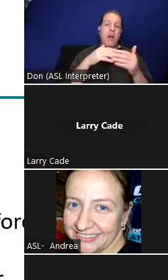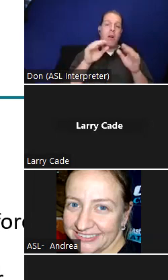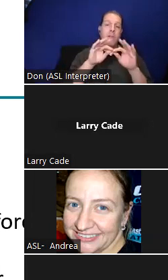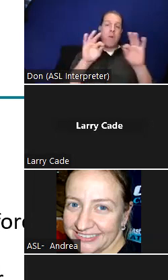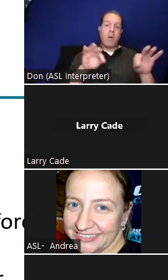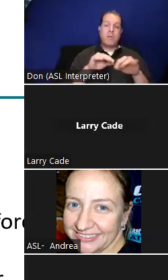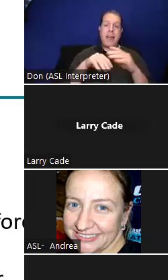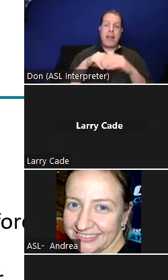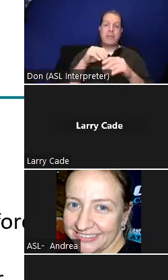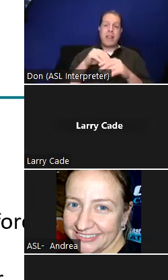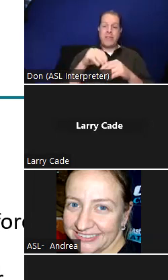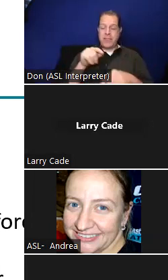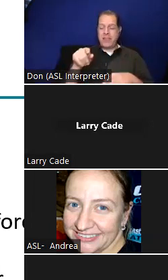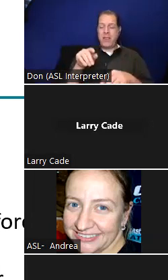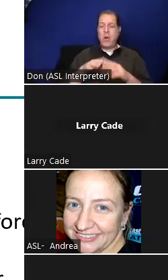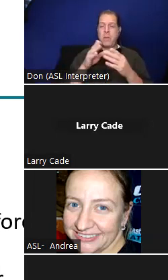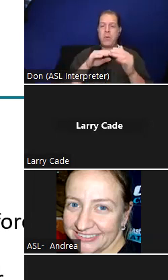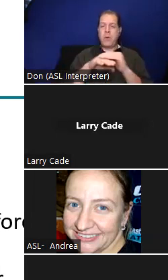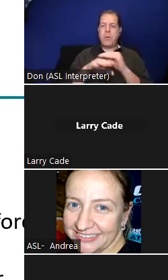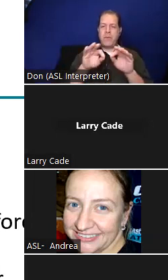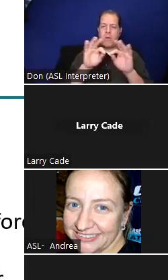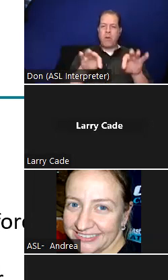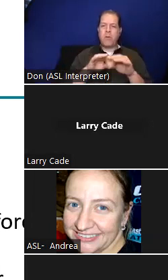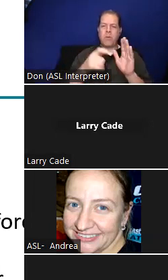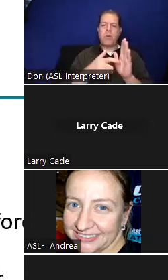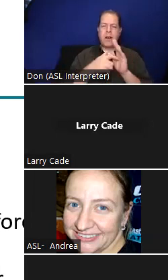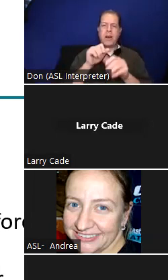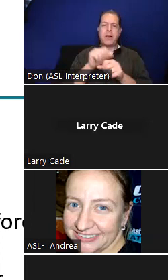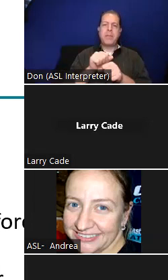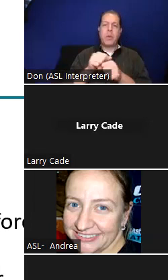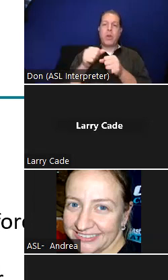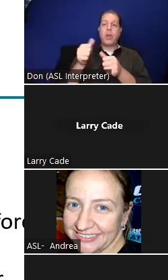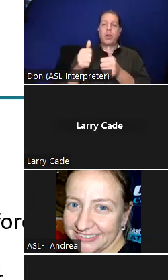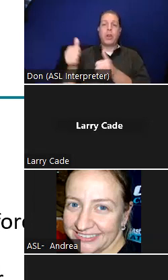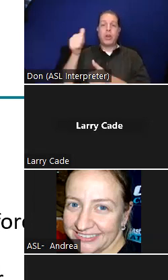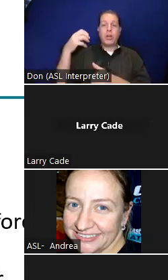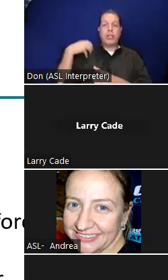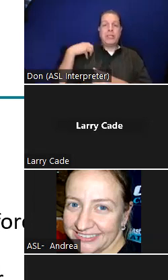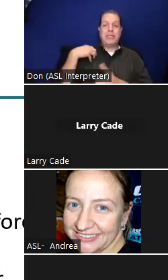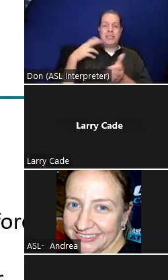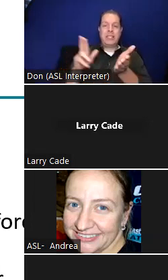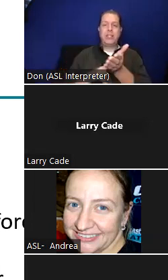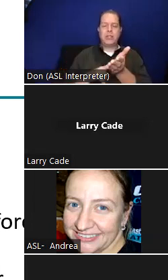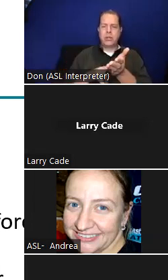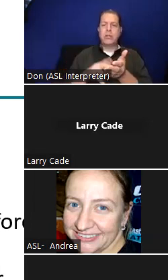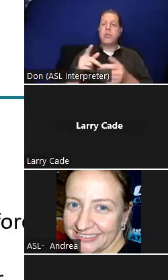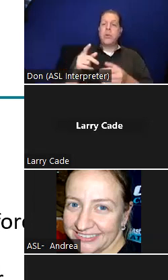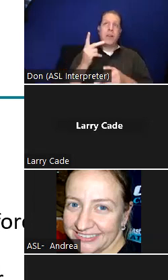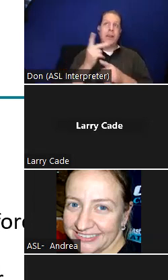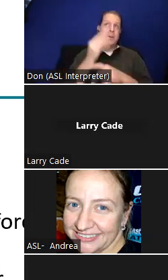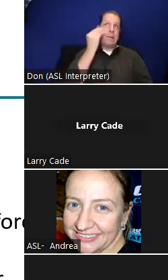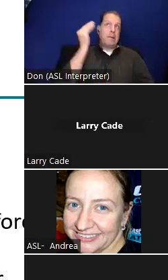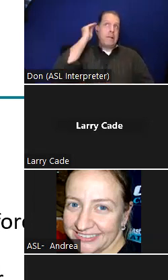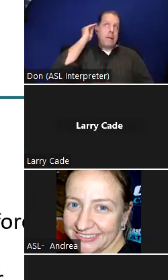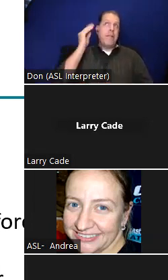outside of the open enrollment form actually do require an employer signature. So keep that in mind for those folks who do want to